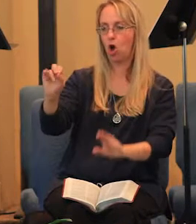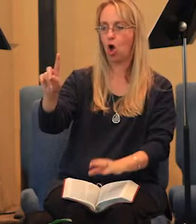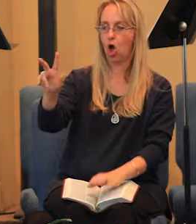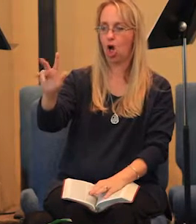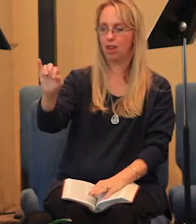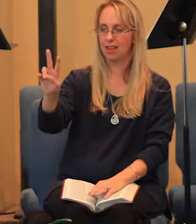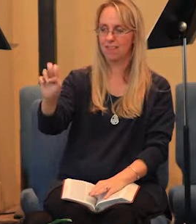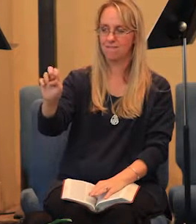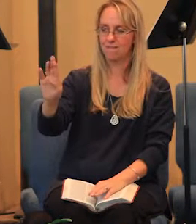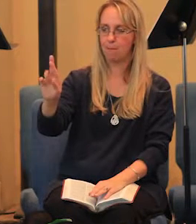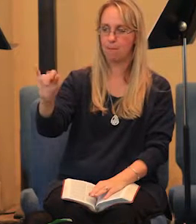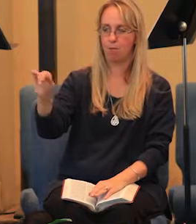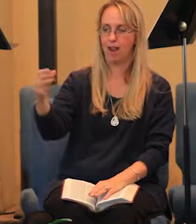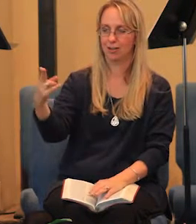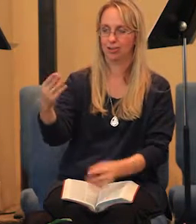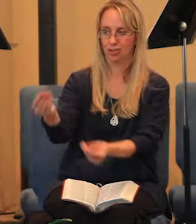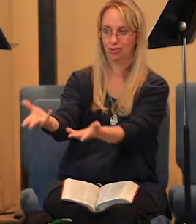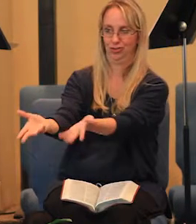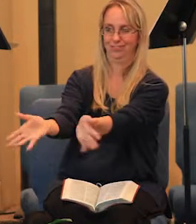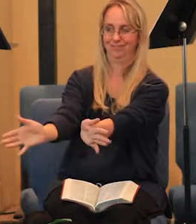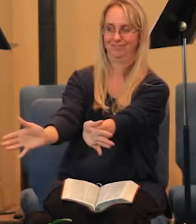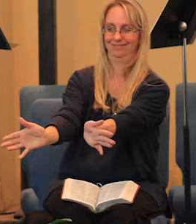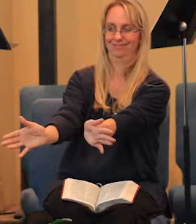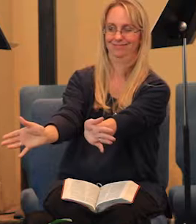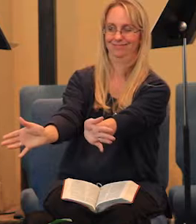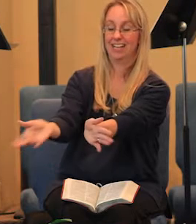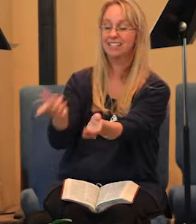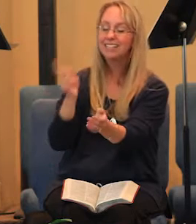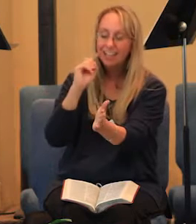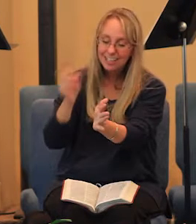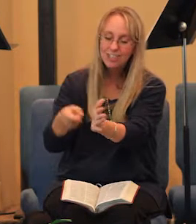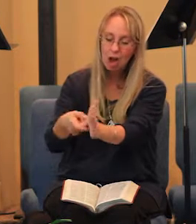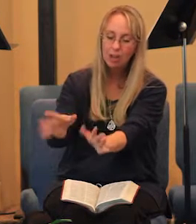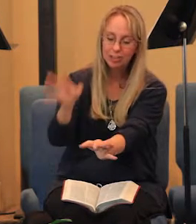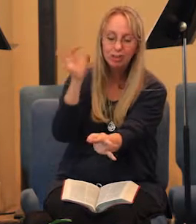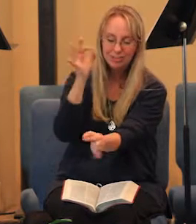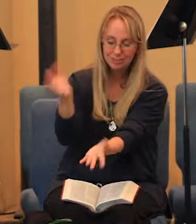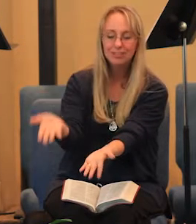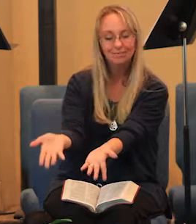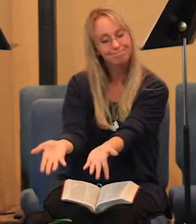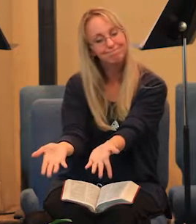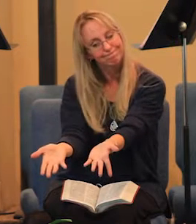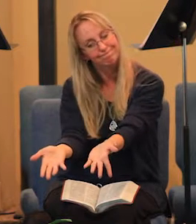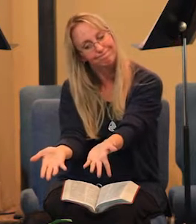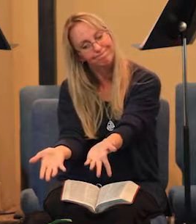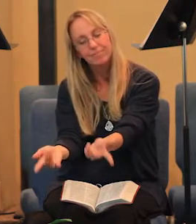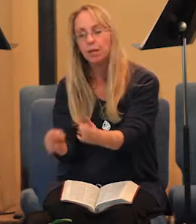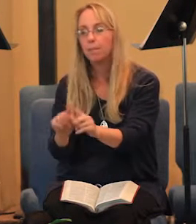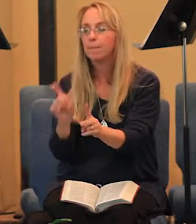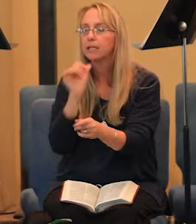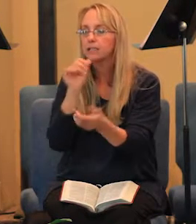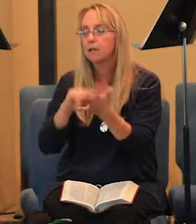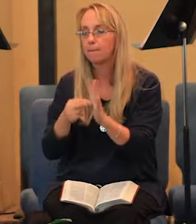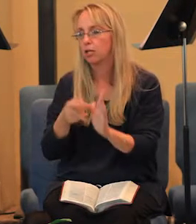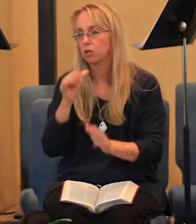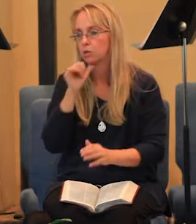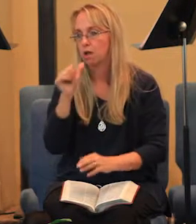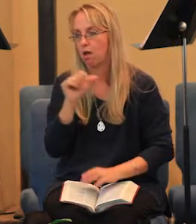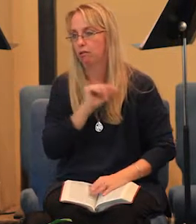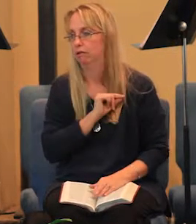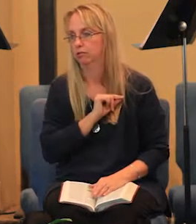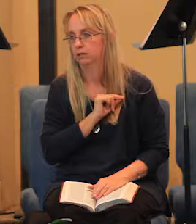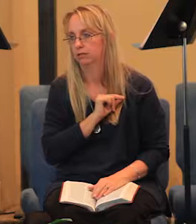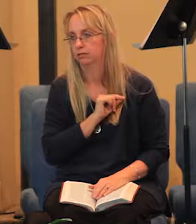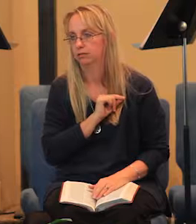He's acknowledging your ignorance, but that doesn't make you not guilty.